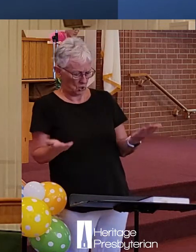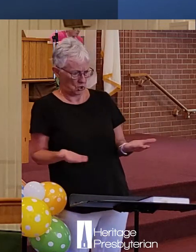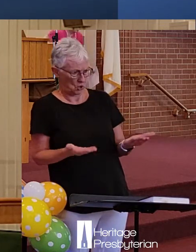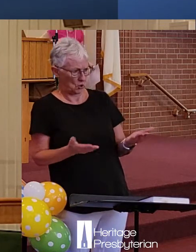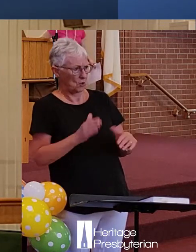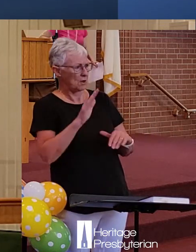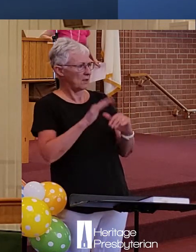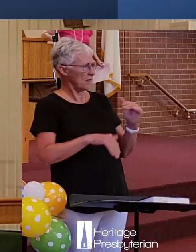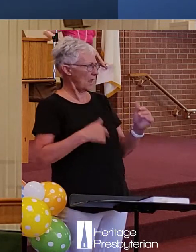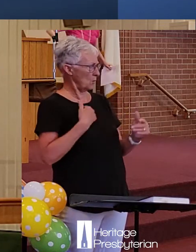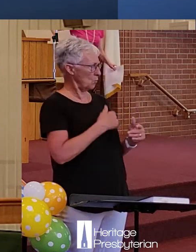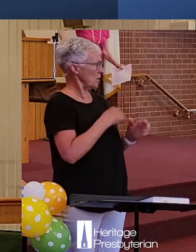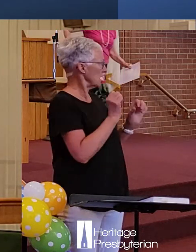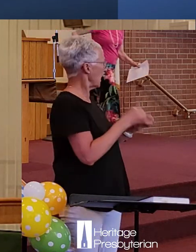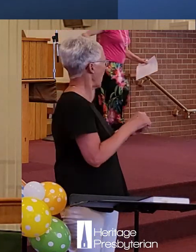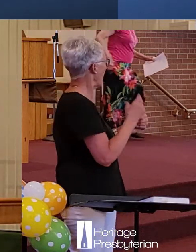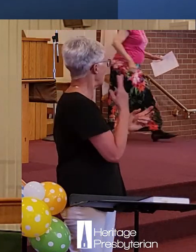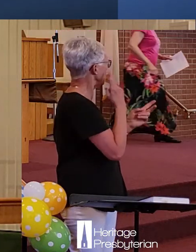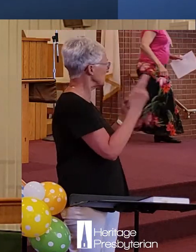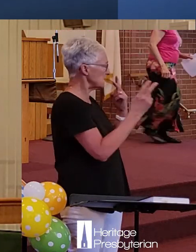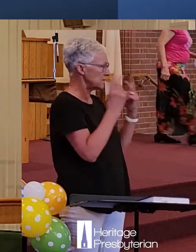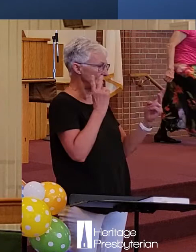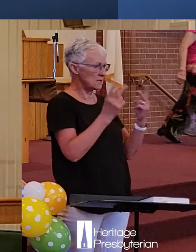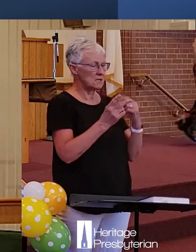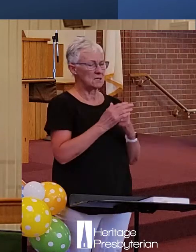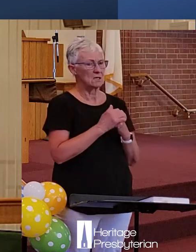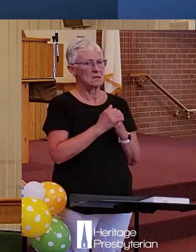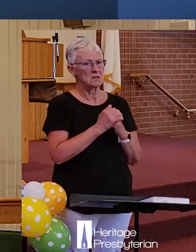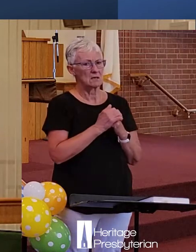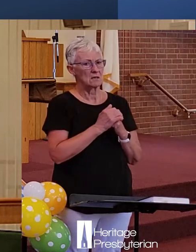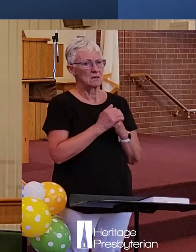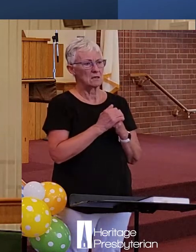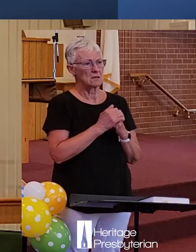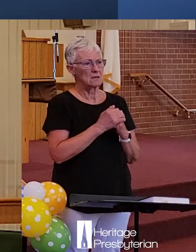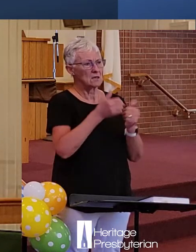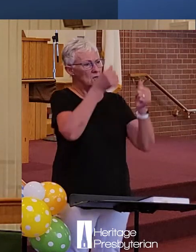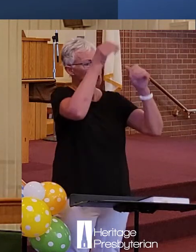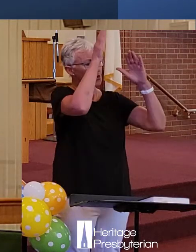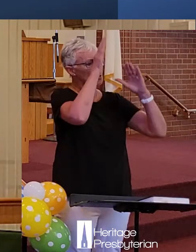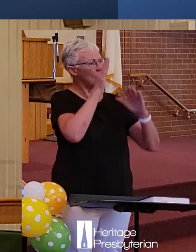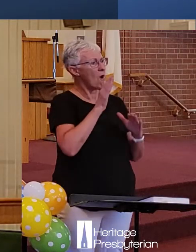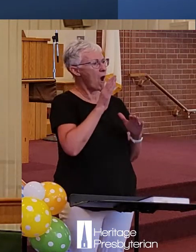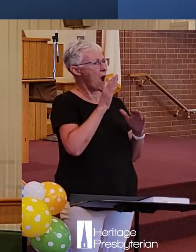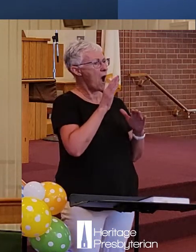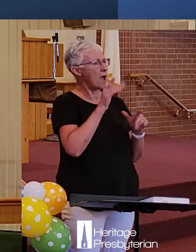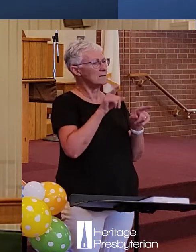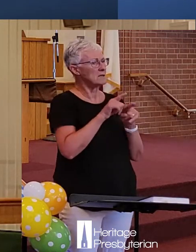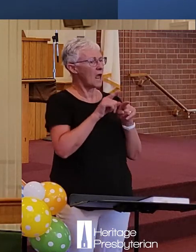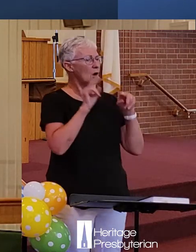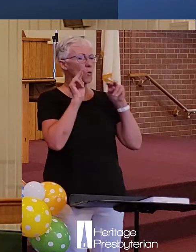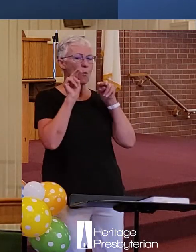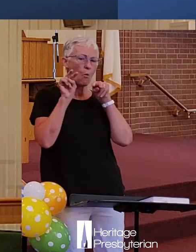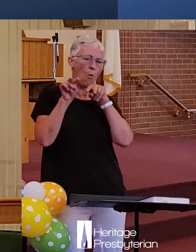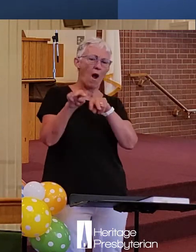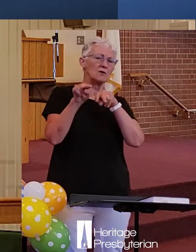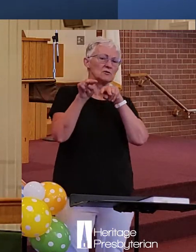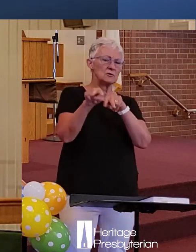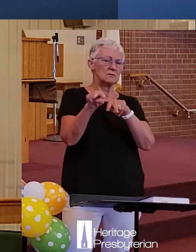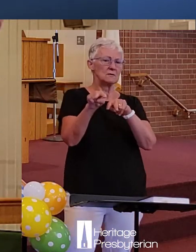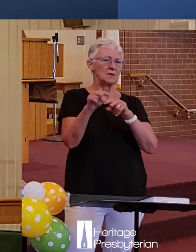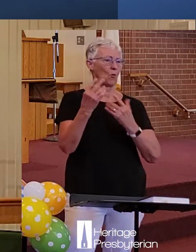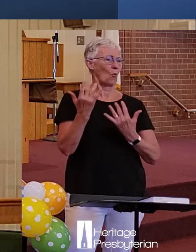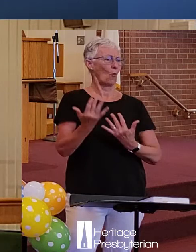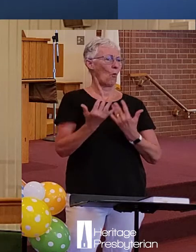we see here. As if God was watching and waiting. Better yet, helping